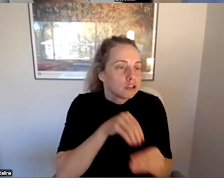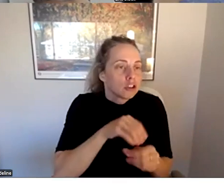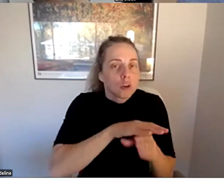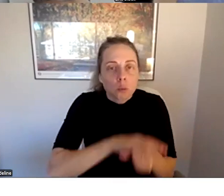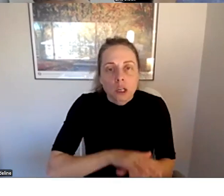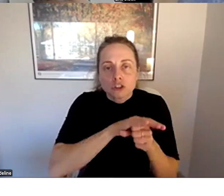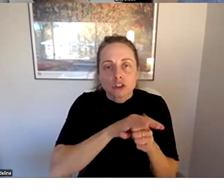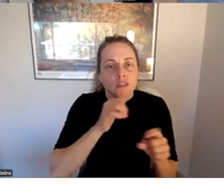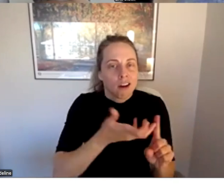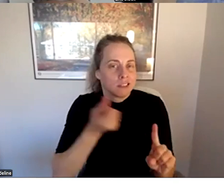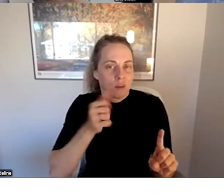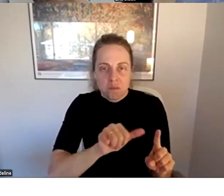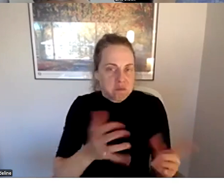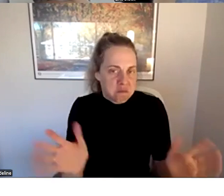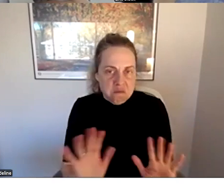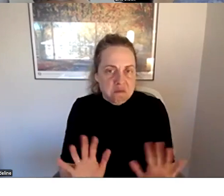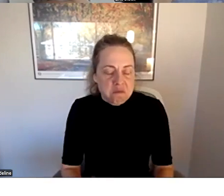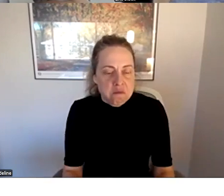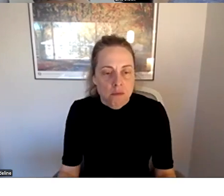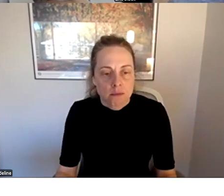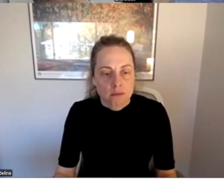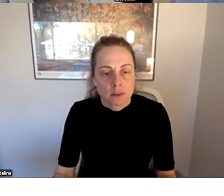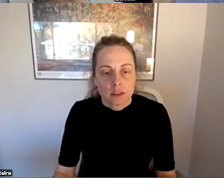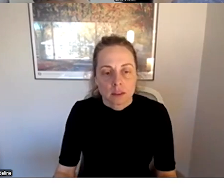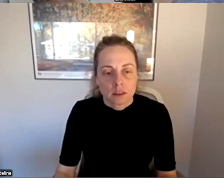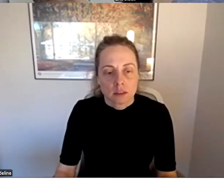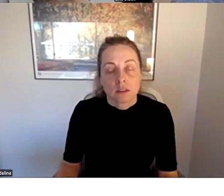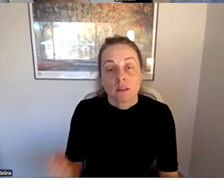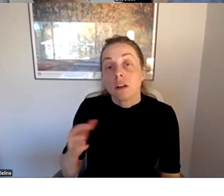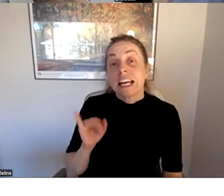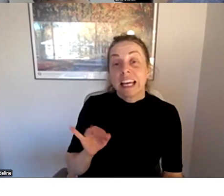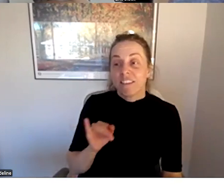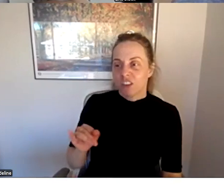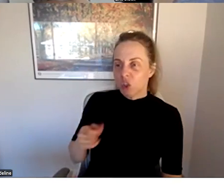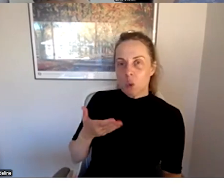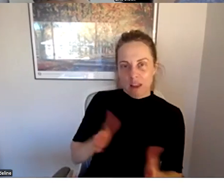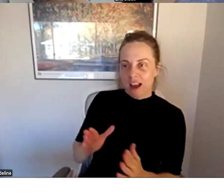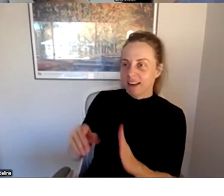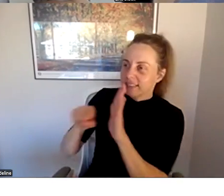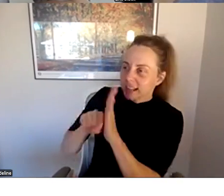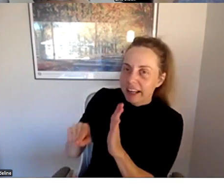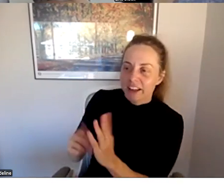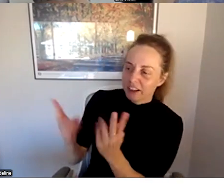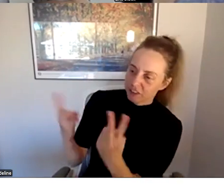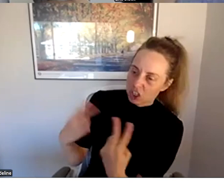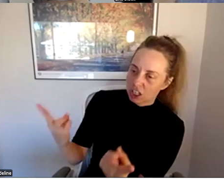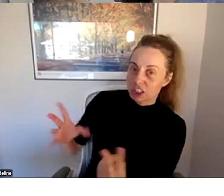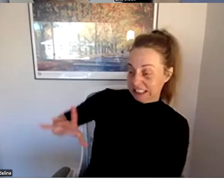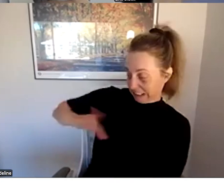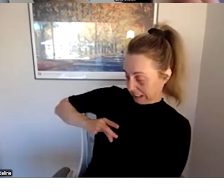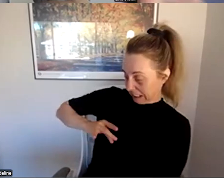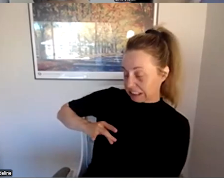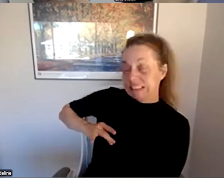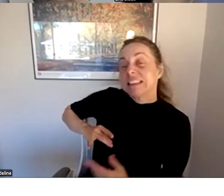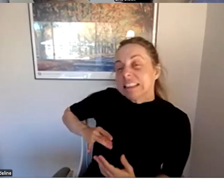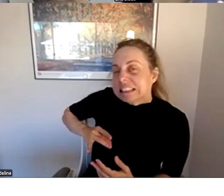them, because then they may begin to minimize their goals, minimize what they want to get from an employee and a job, and they